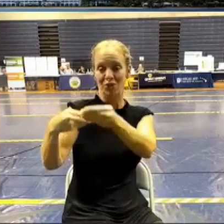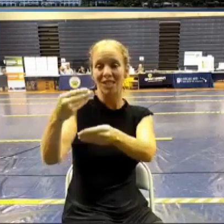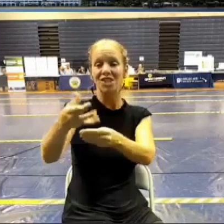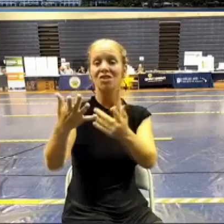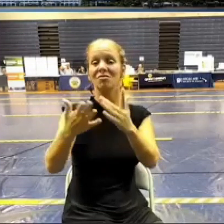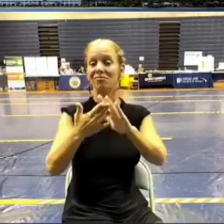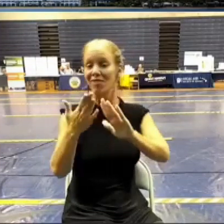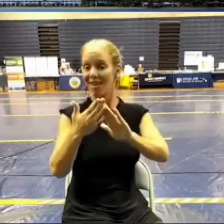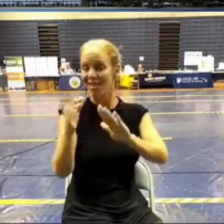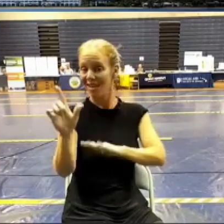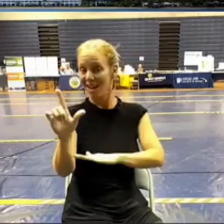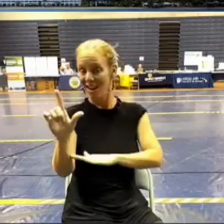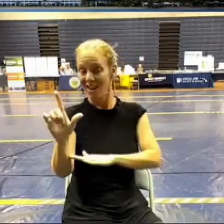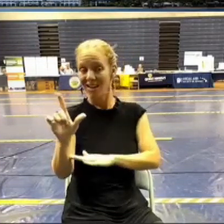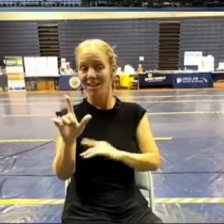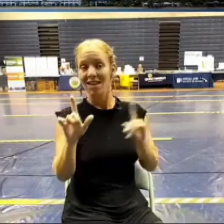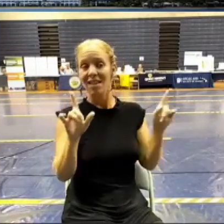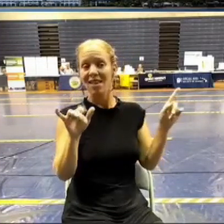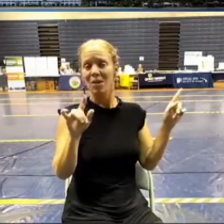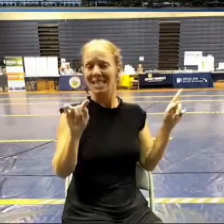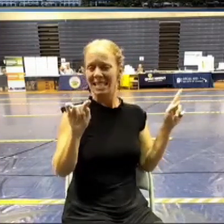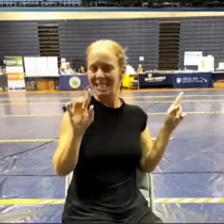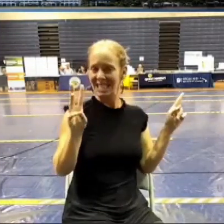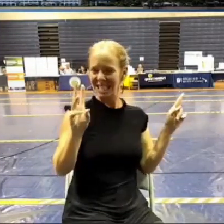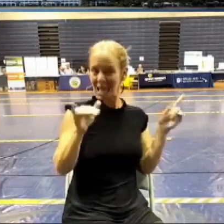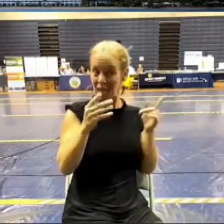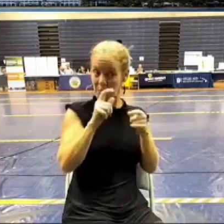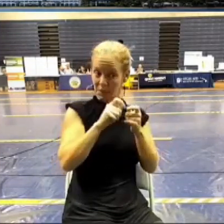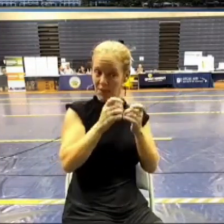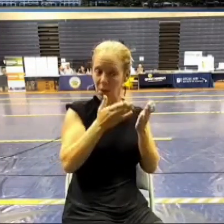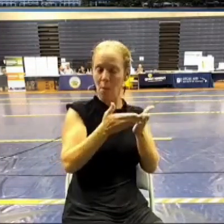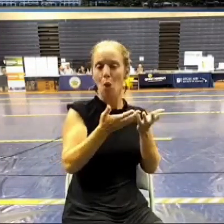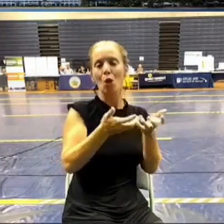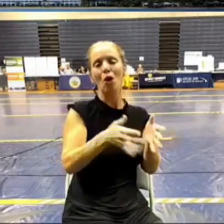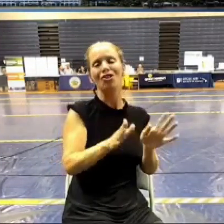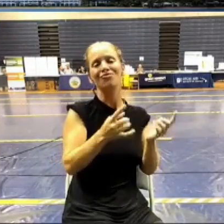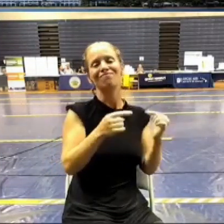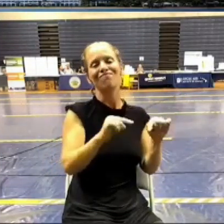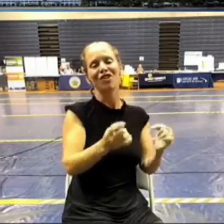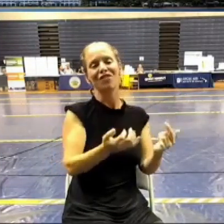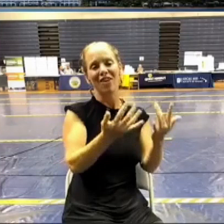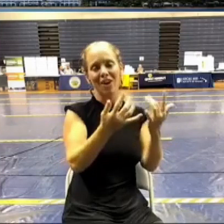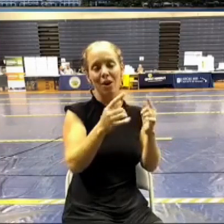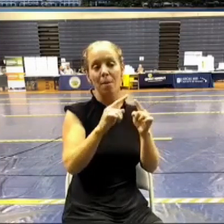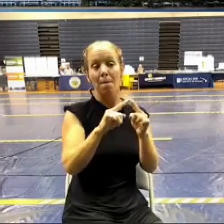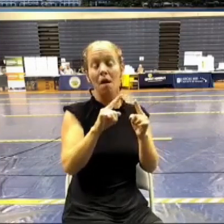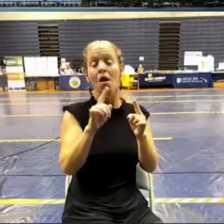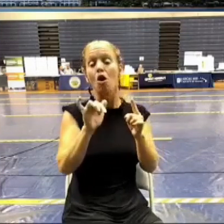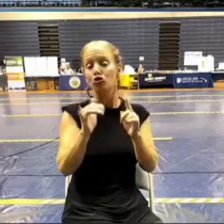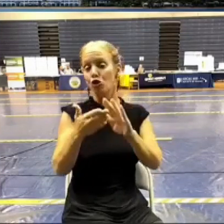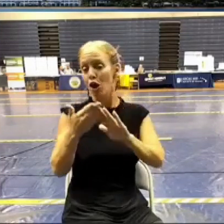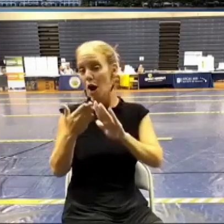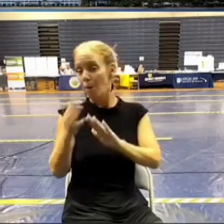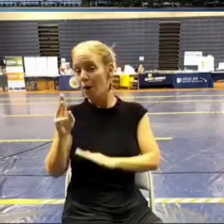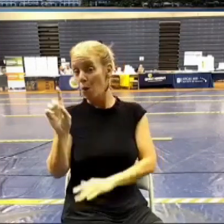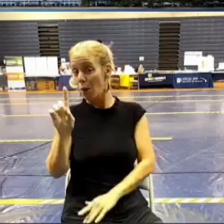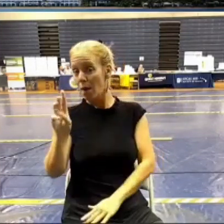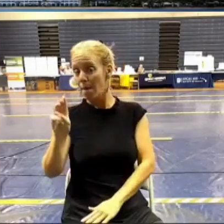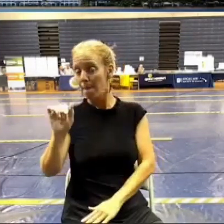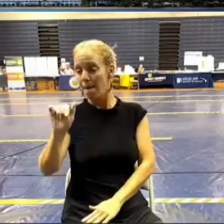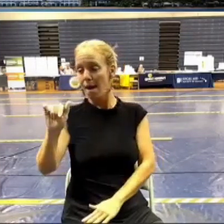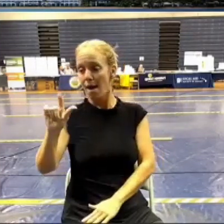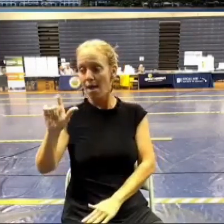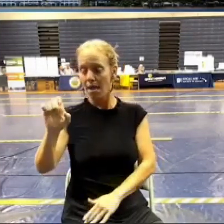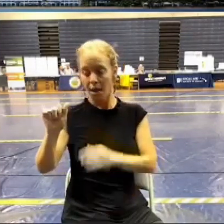This boat, T6, they lost in the fire. But because they're able to operate out of Malaya and Kaanapali, they're doing about